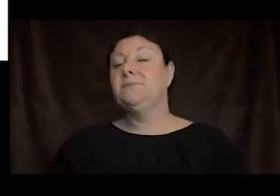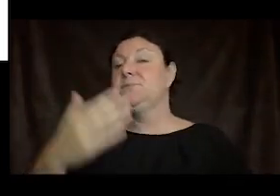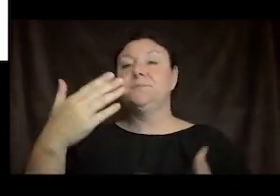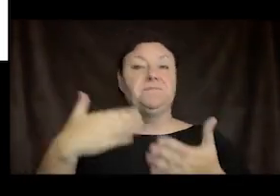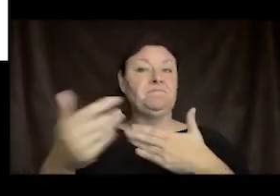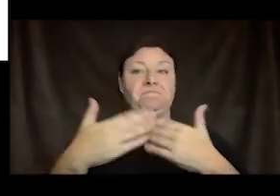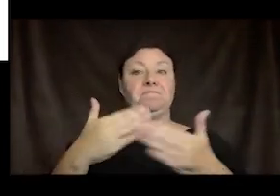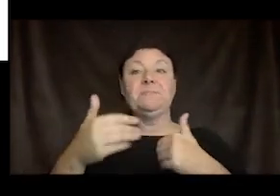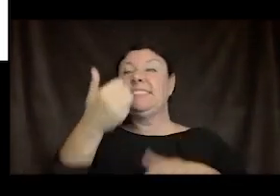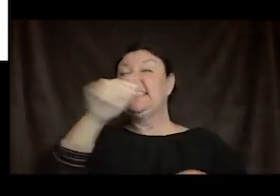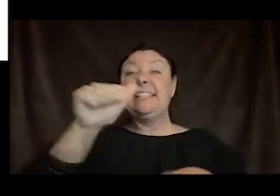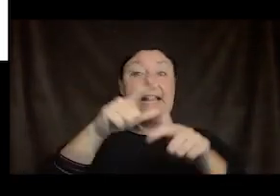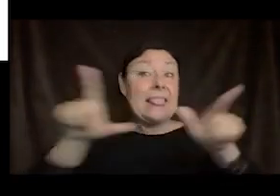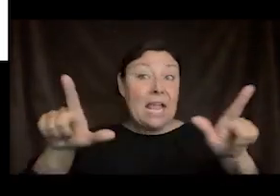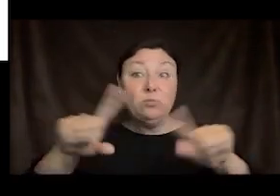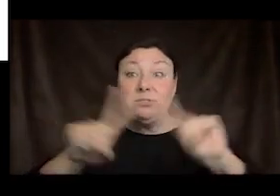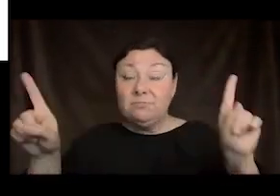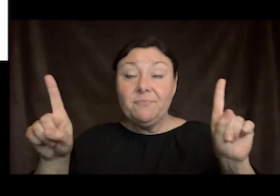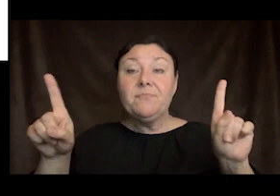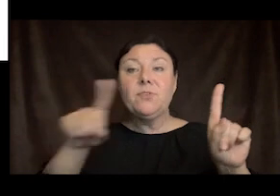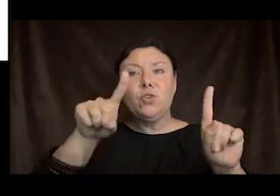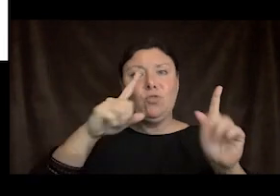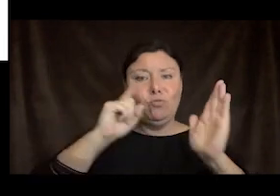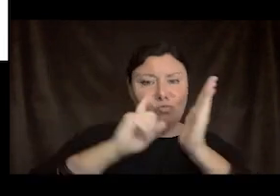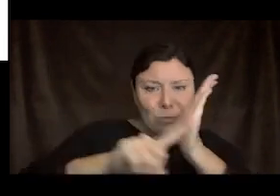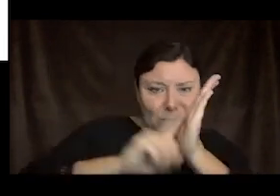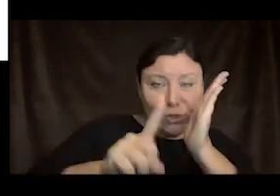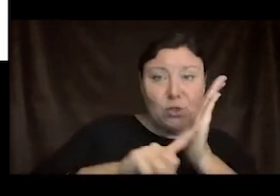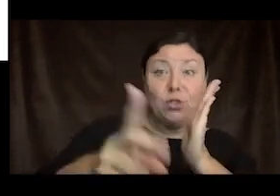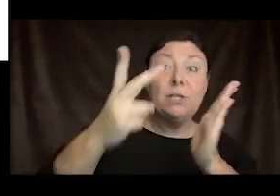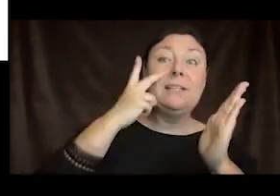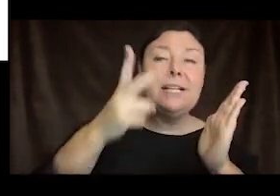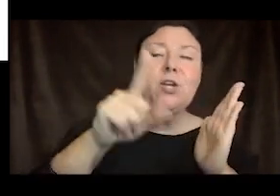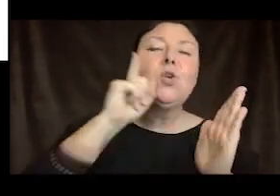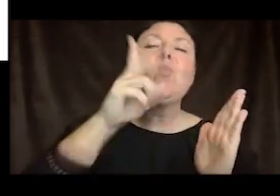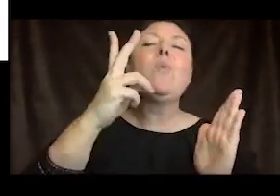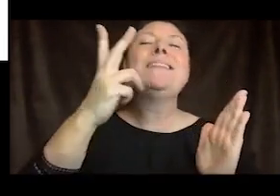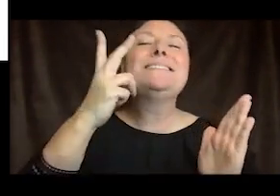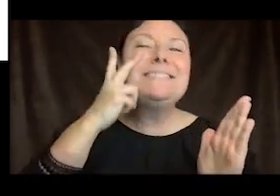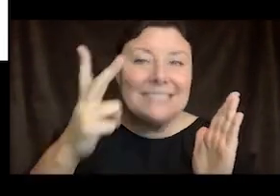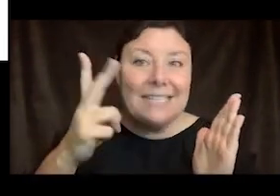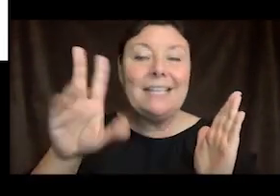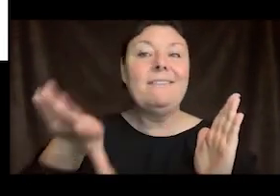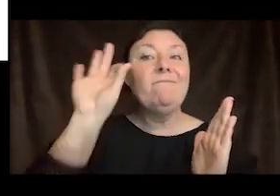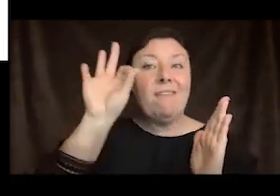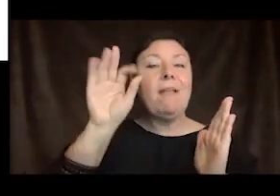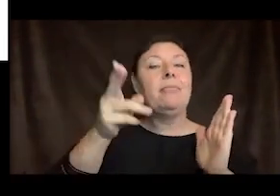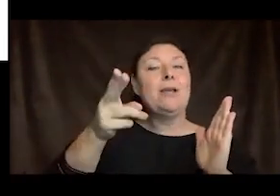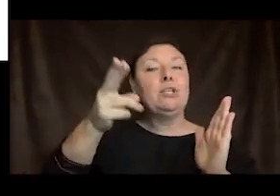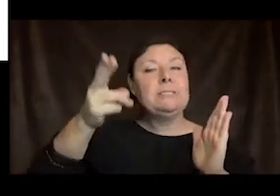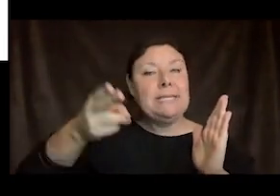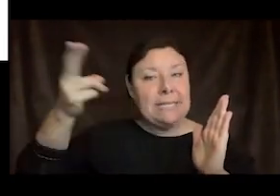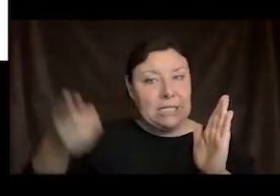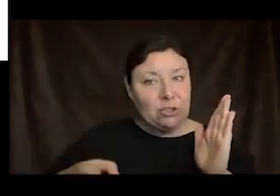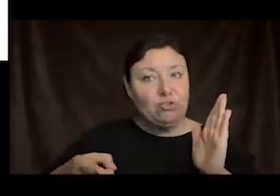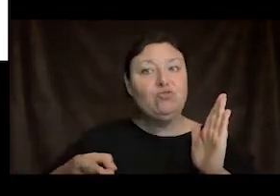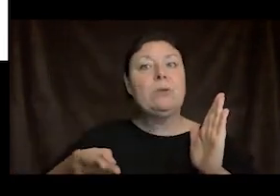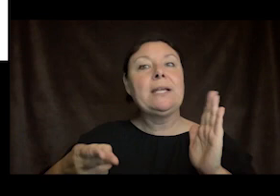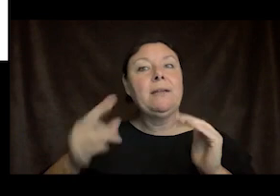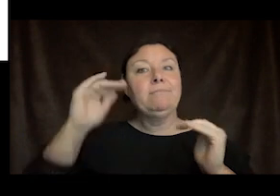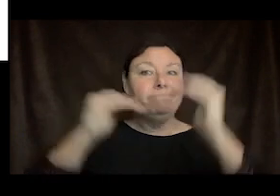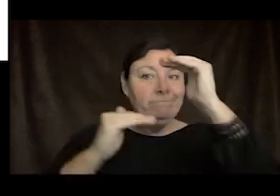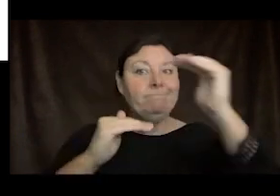about a global language, if you do some research and you look and you see, you will find that there's a history of advantage